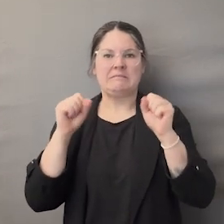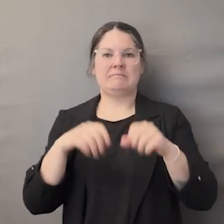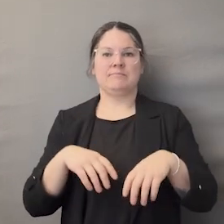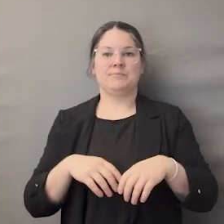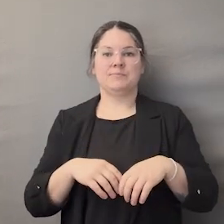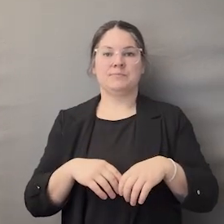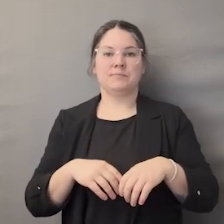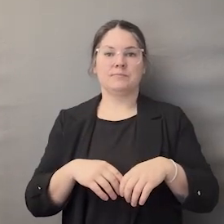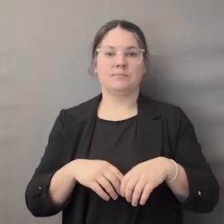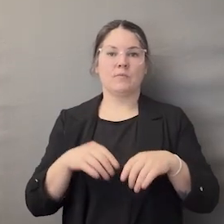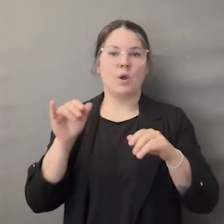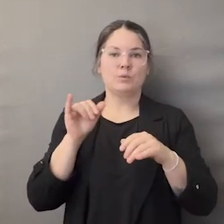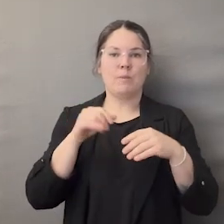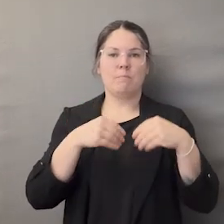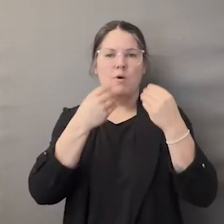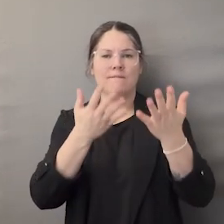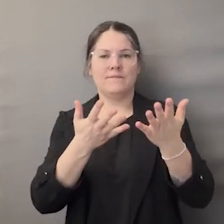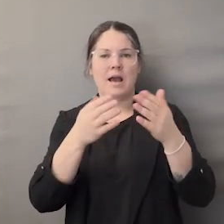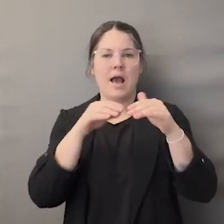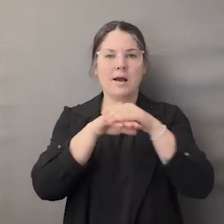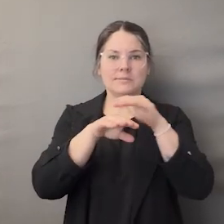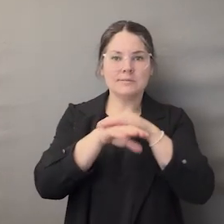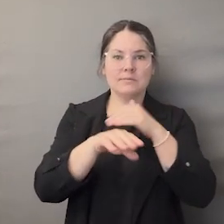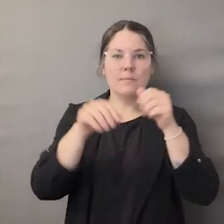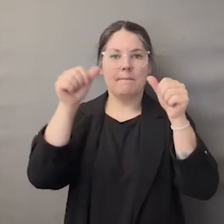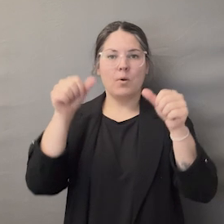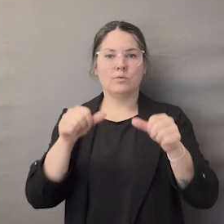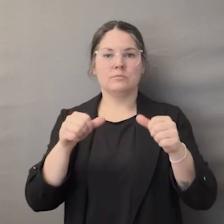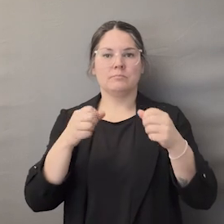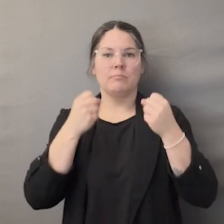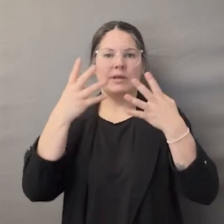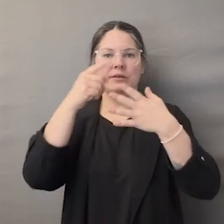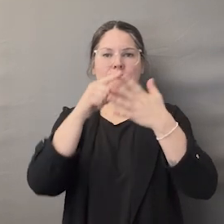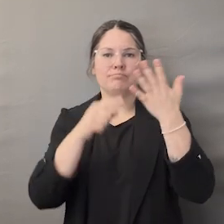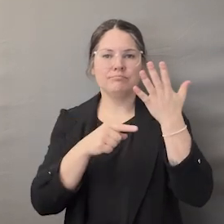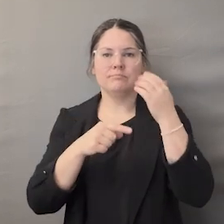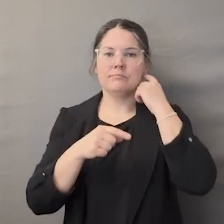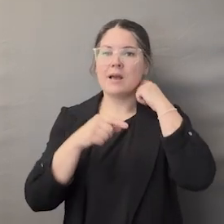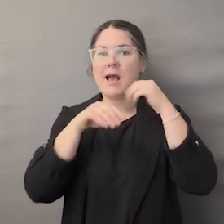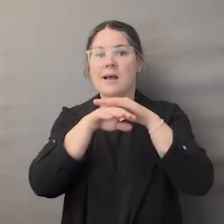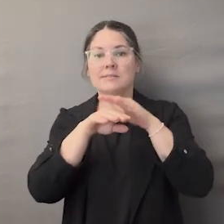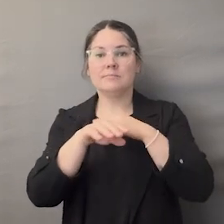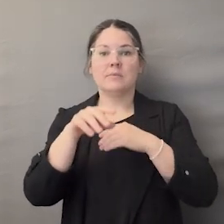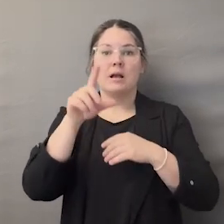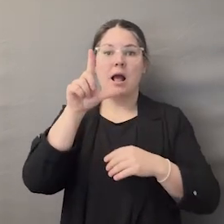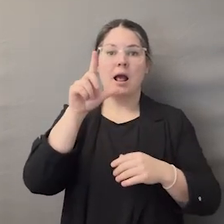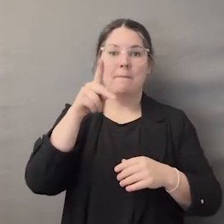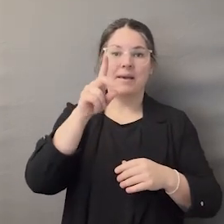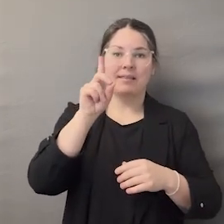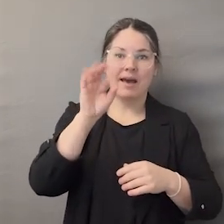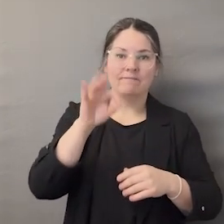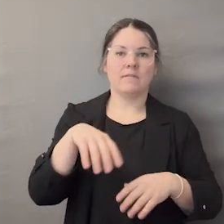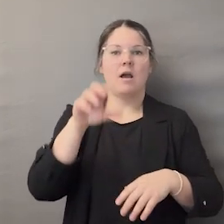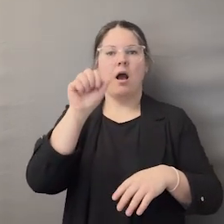meaning, providing accessible postings in multiple formats, from an accessible PDF with alternative